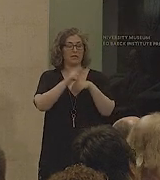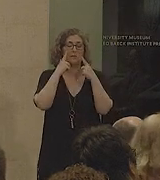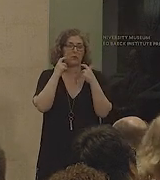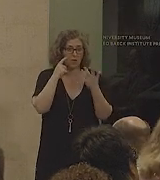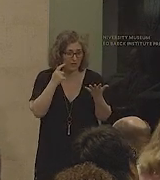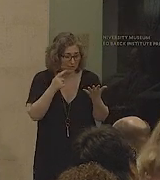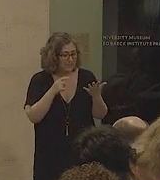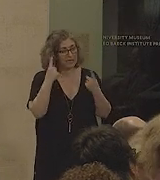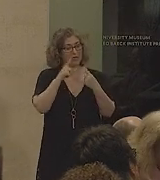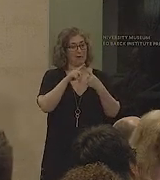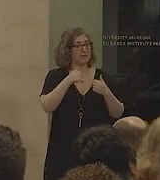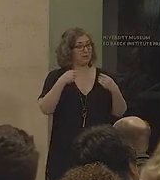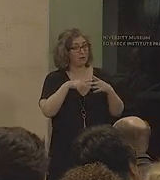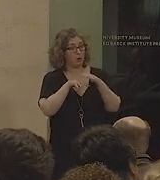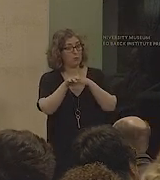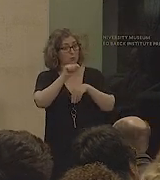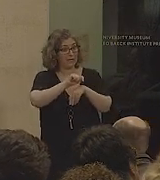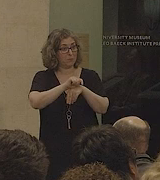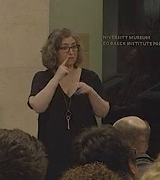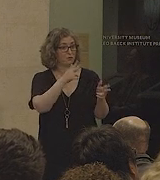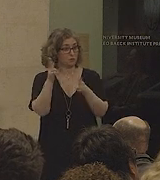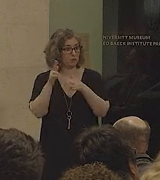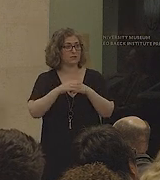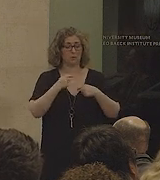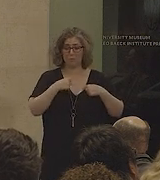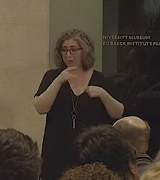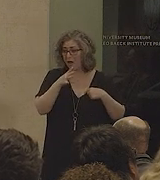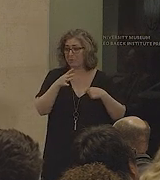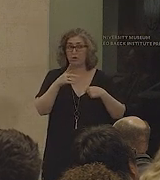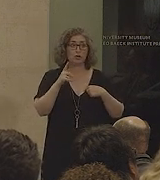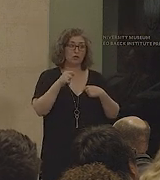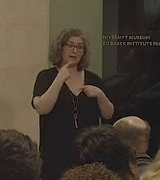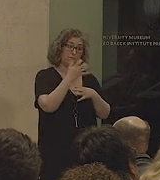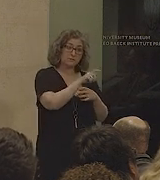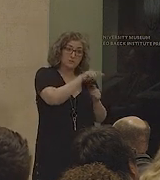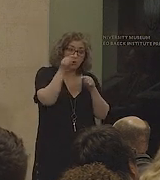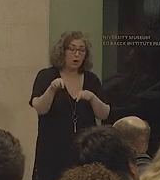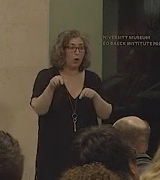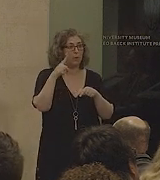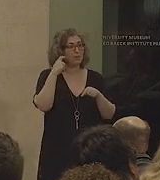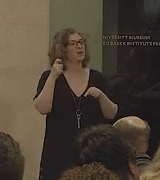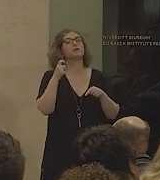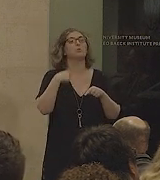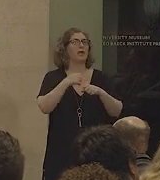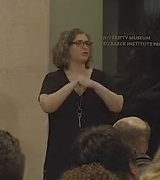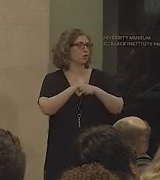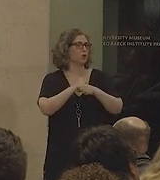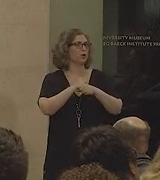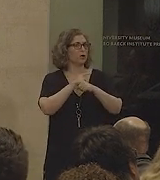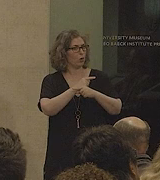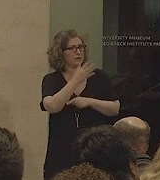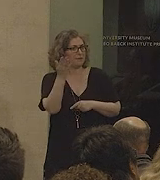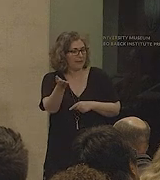this. And so I didn't know, I spoke to them, as a mom, like, do I make them go because we have, you know, security guards outside? I